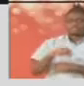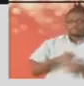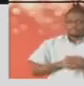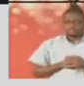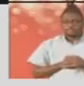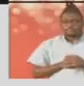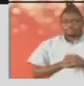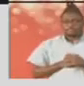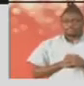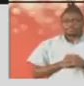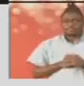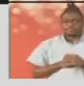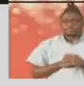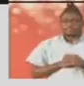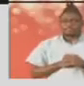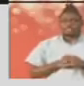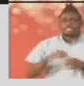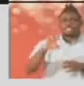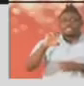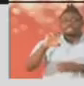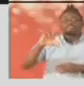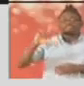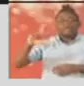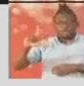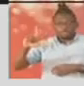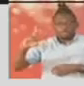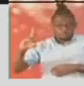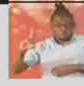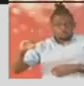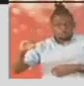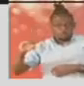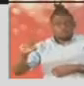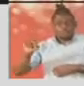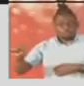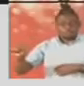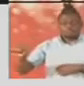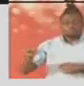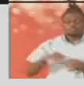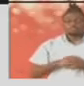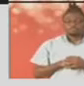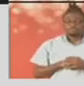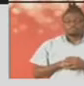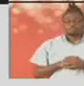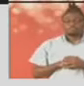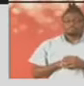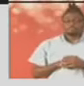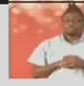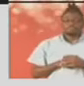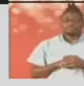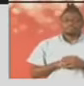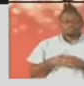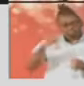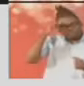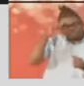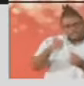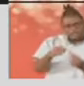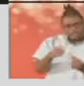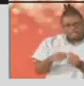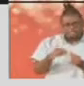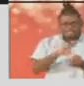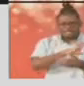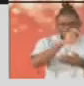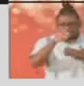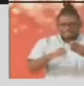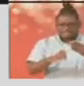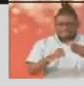Martin. You will recall the last cluster map shared, which would have been at the end of January, would have shown 7 out